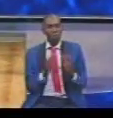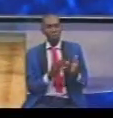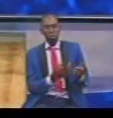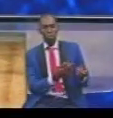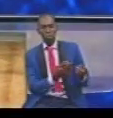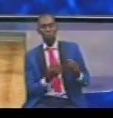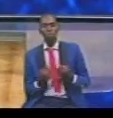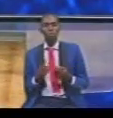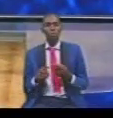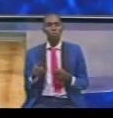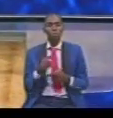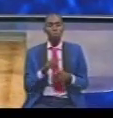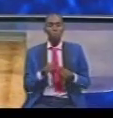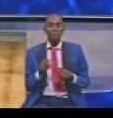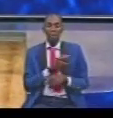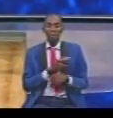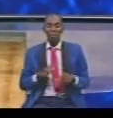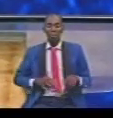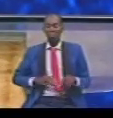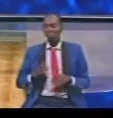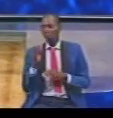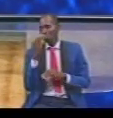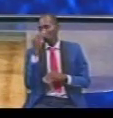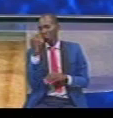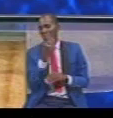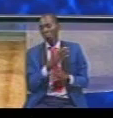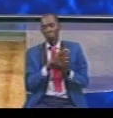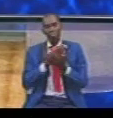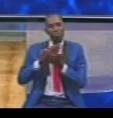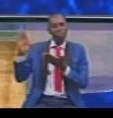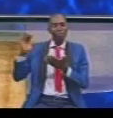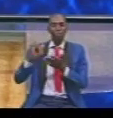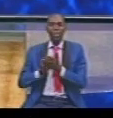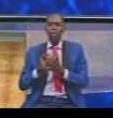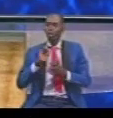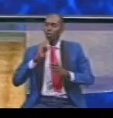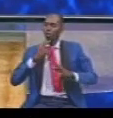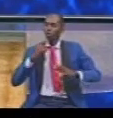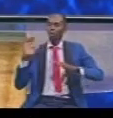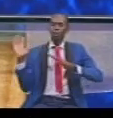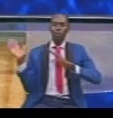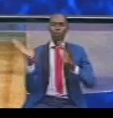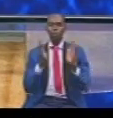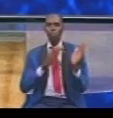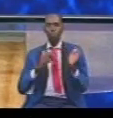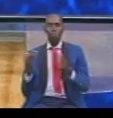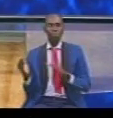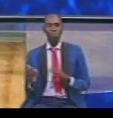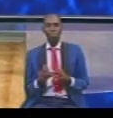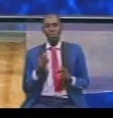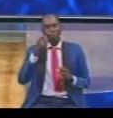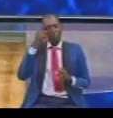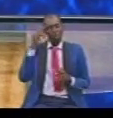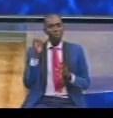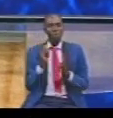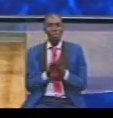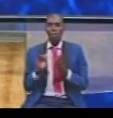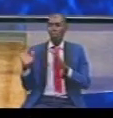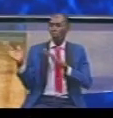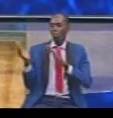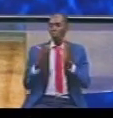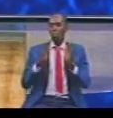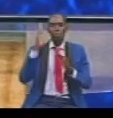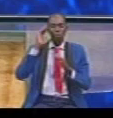wind. He wasn't thinking of the wind. The contrary wind was not going to determine his